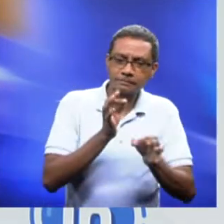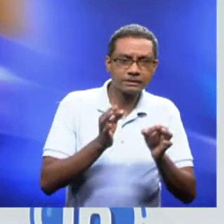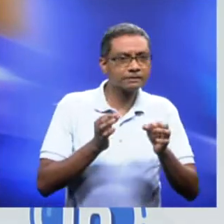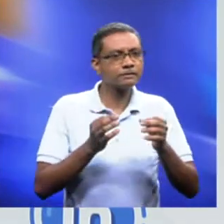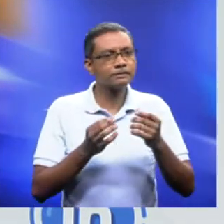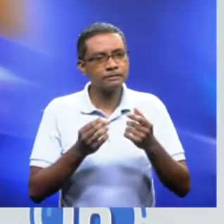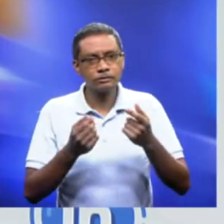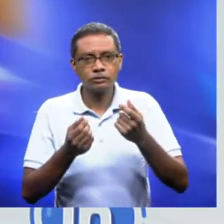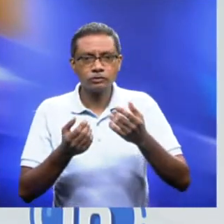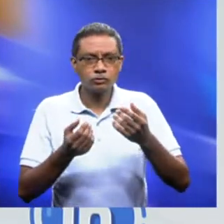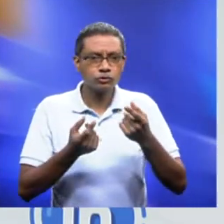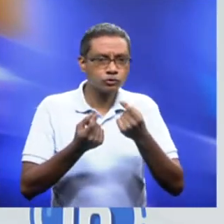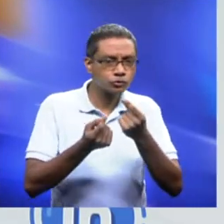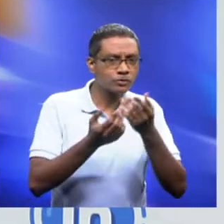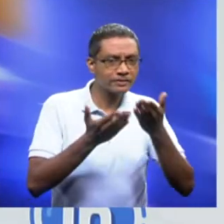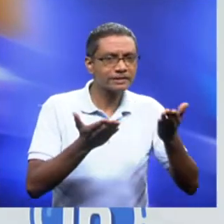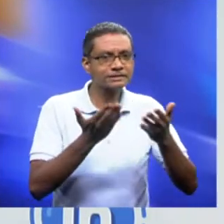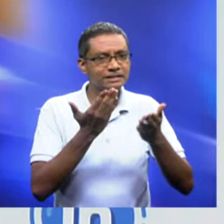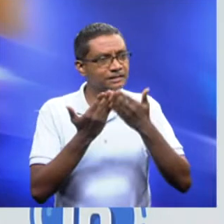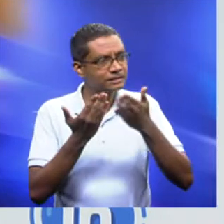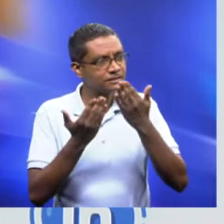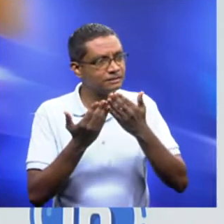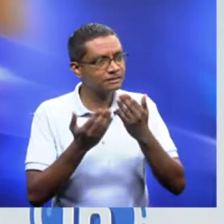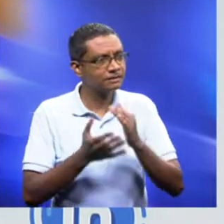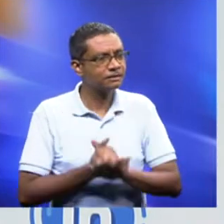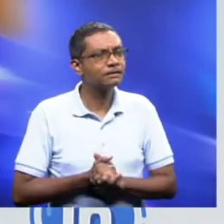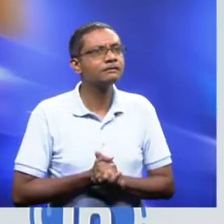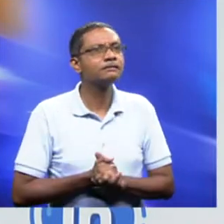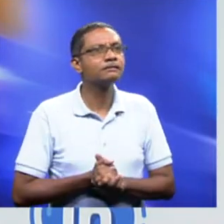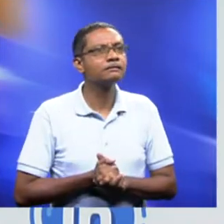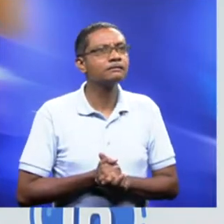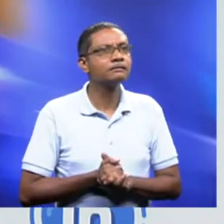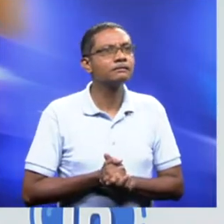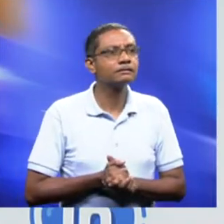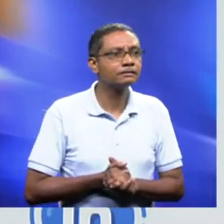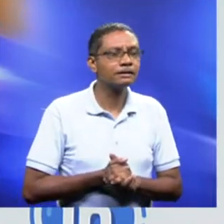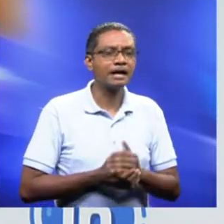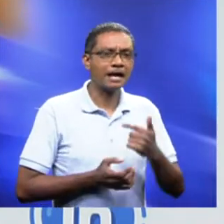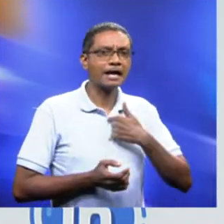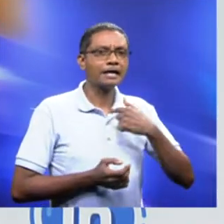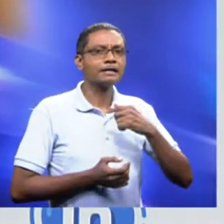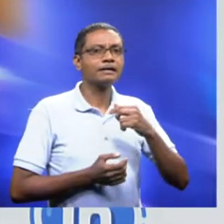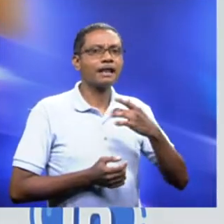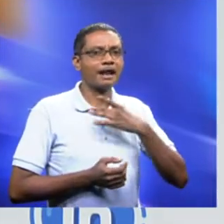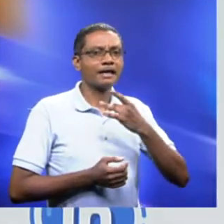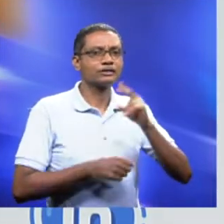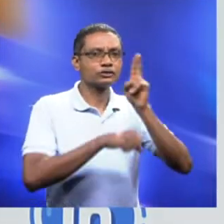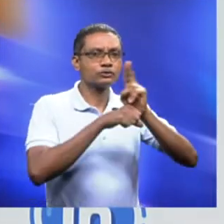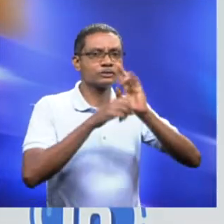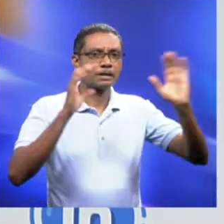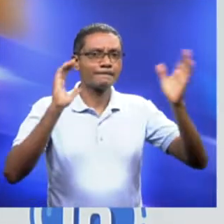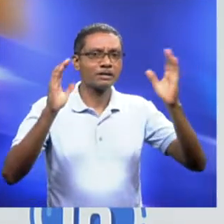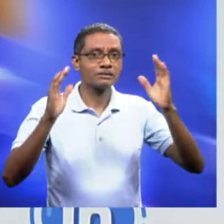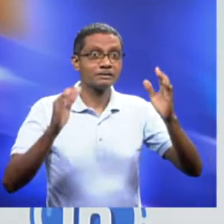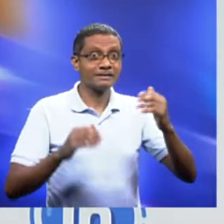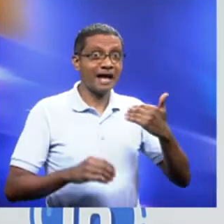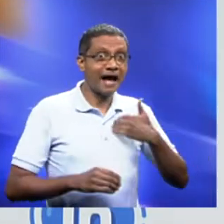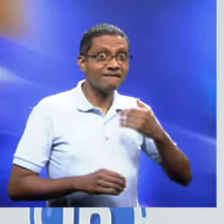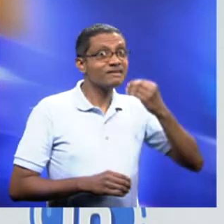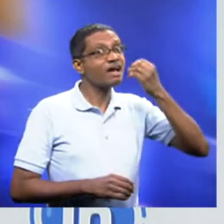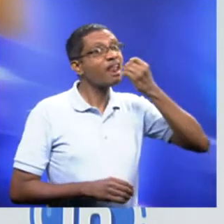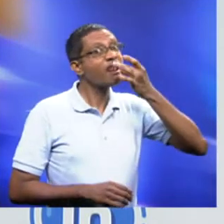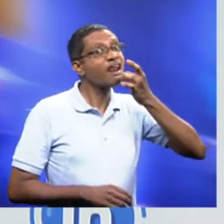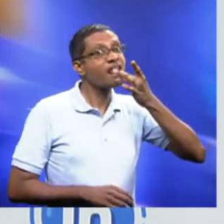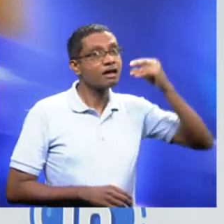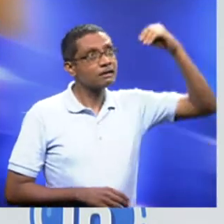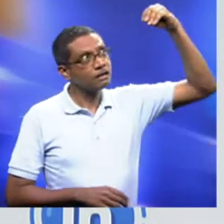you know, I always use the analogy where there's light, there's darkness. And when you look at it, you